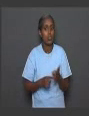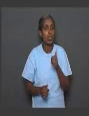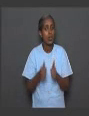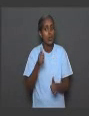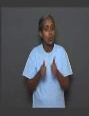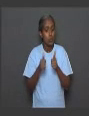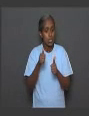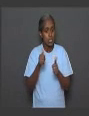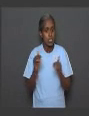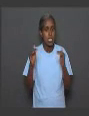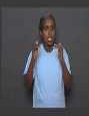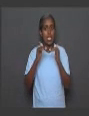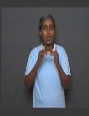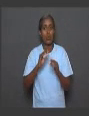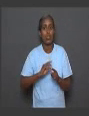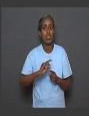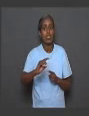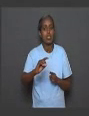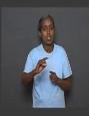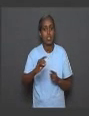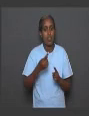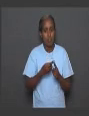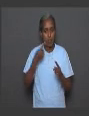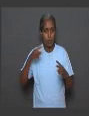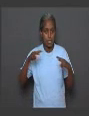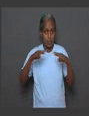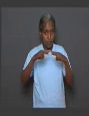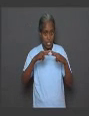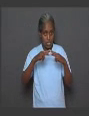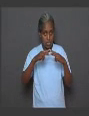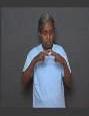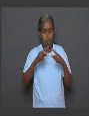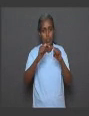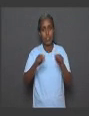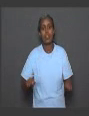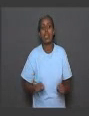is equidistant from the vertices of the triangle.